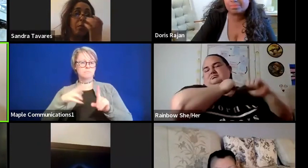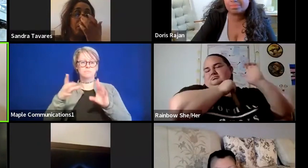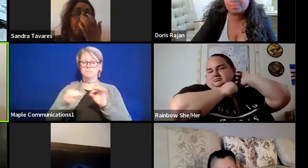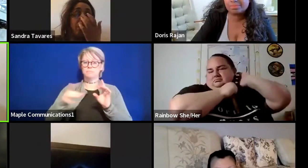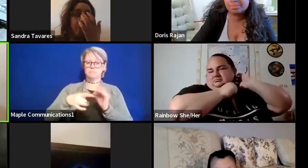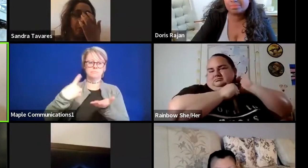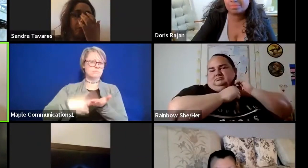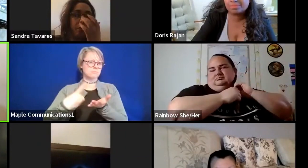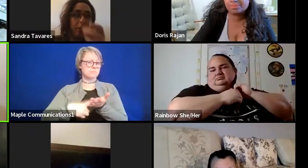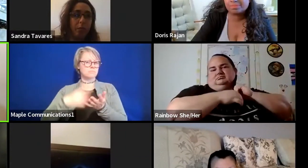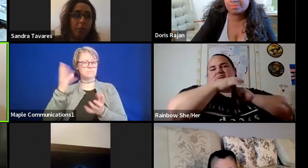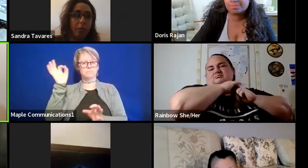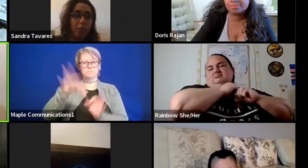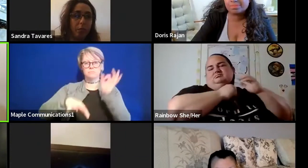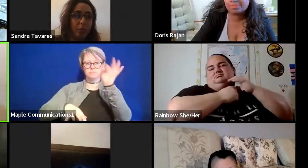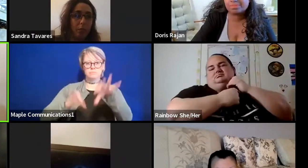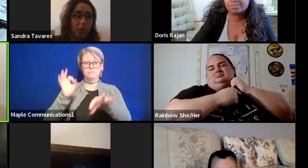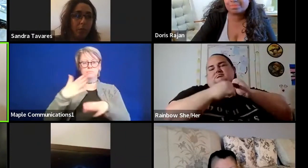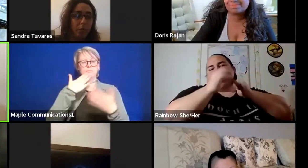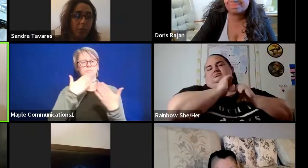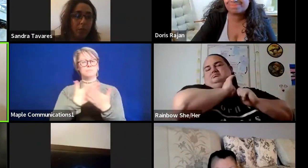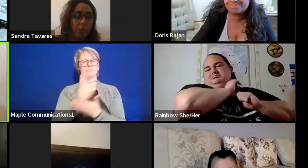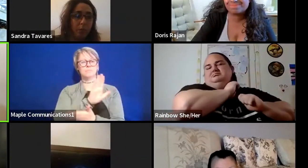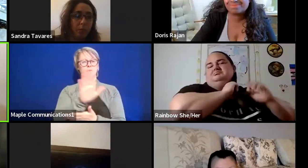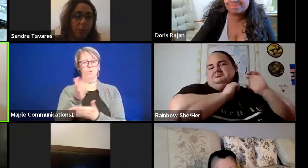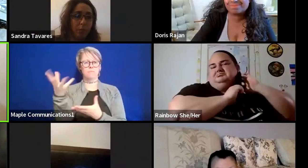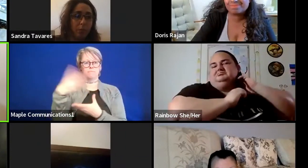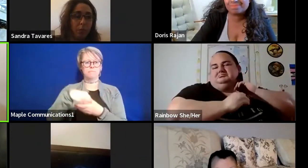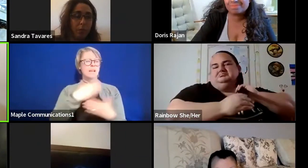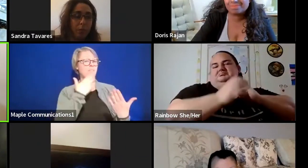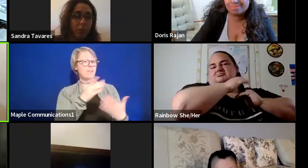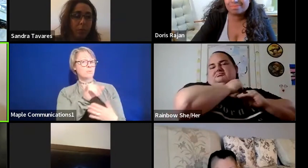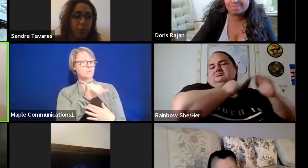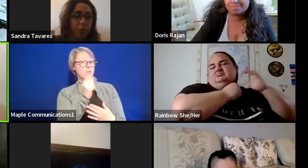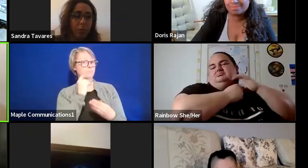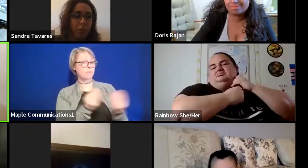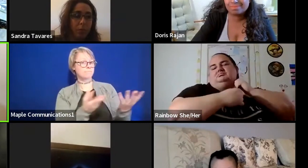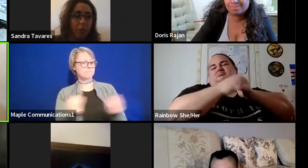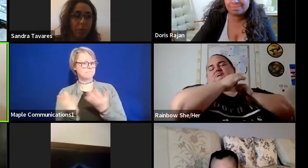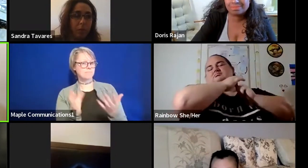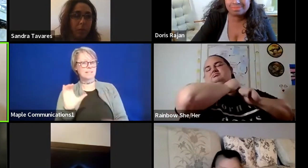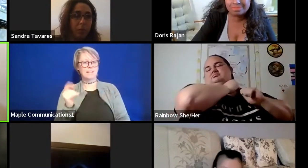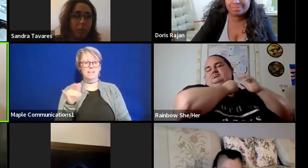that have happened. Thanks for your facilitation in that as well, Doris and Catherine.